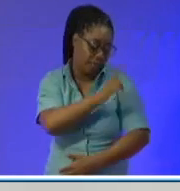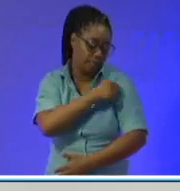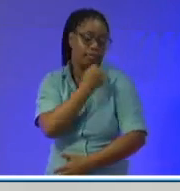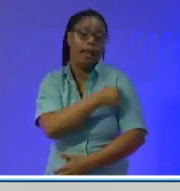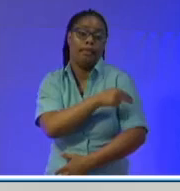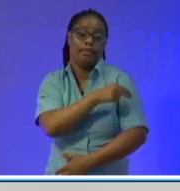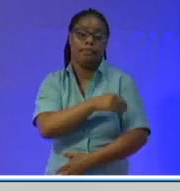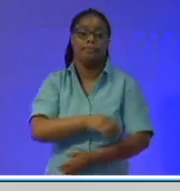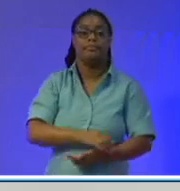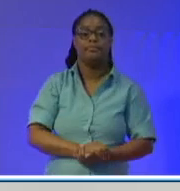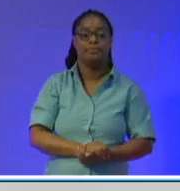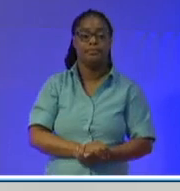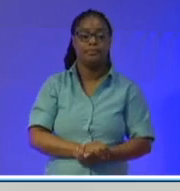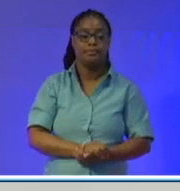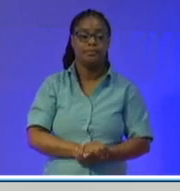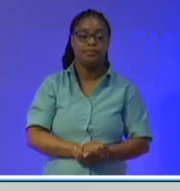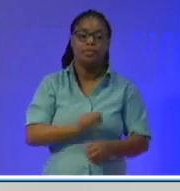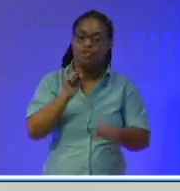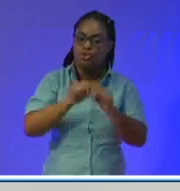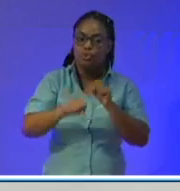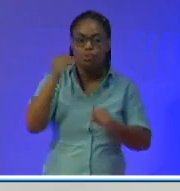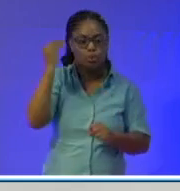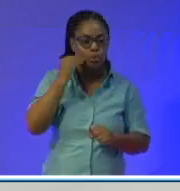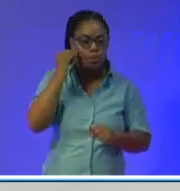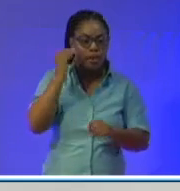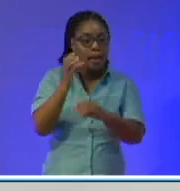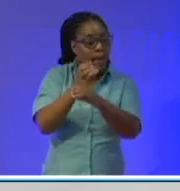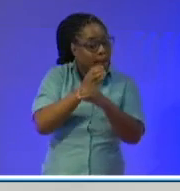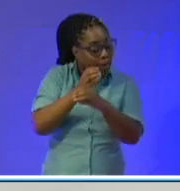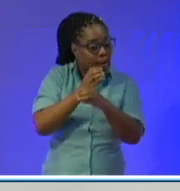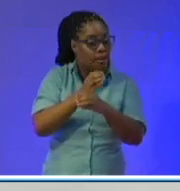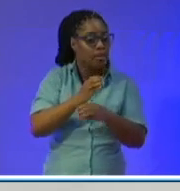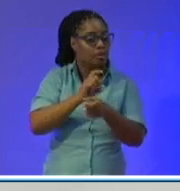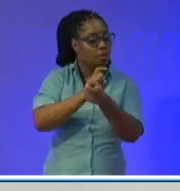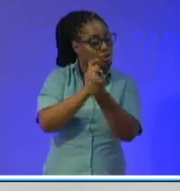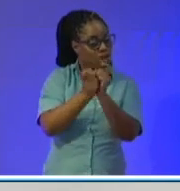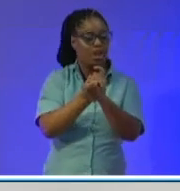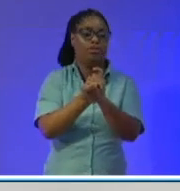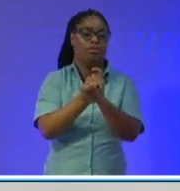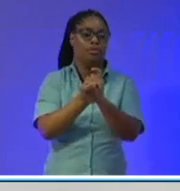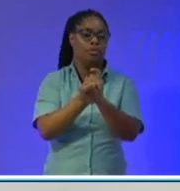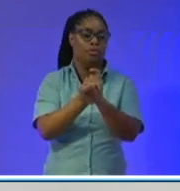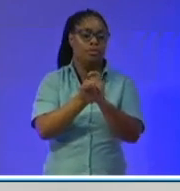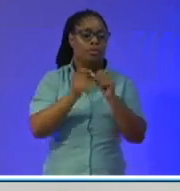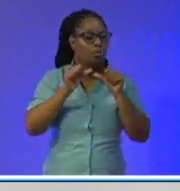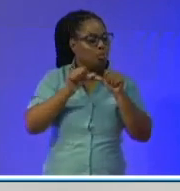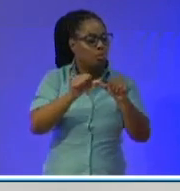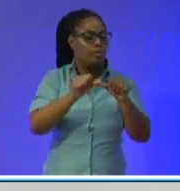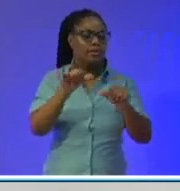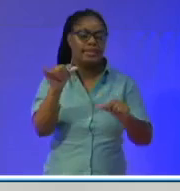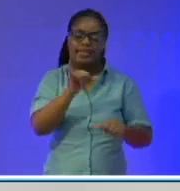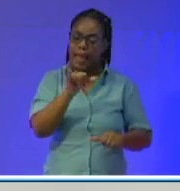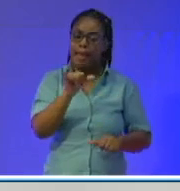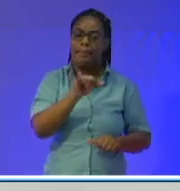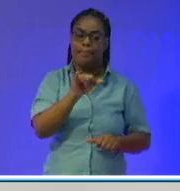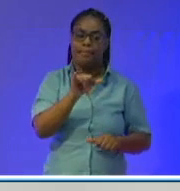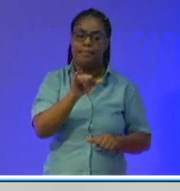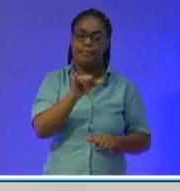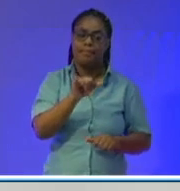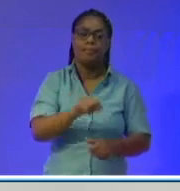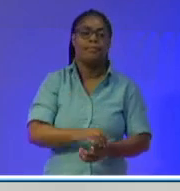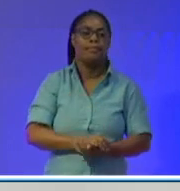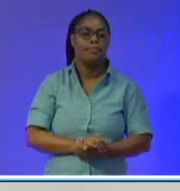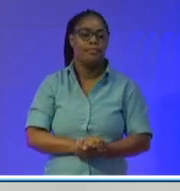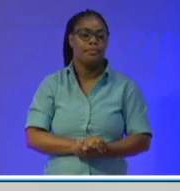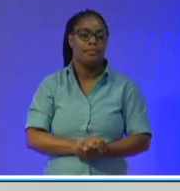doesn't change so much just because of the variant. There isn't any indication of additional, what they call virulence, which means the ability to